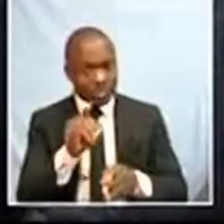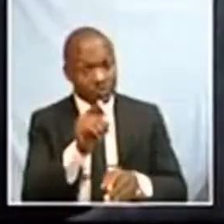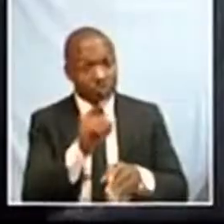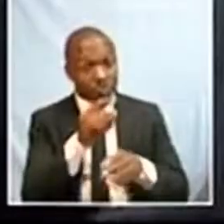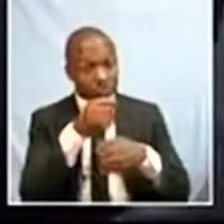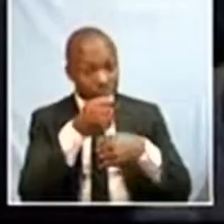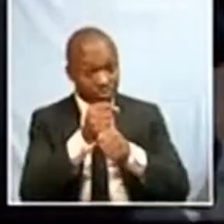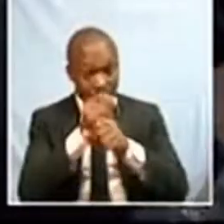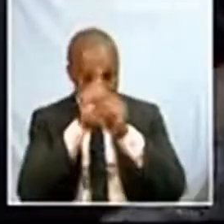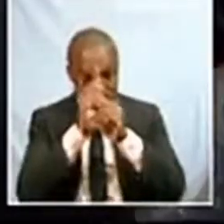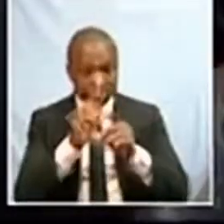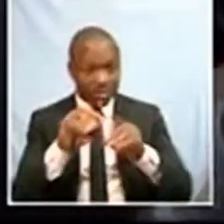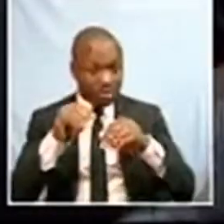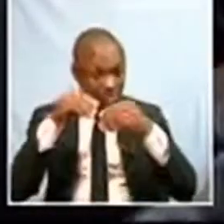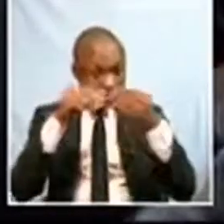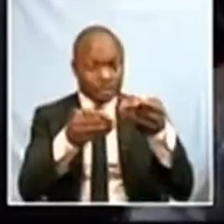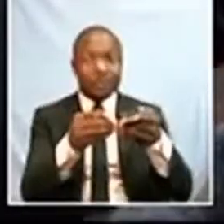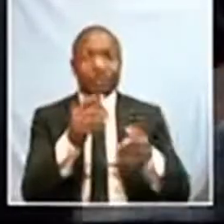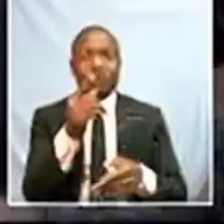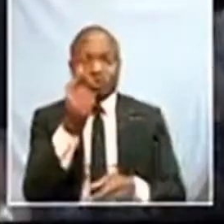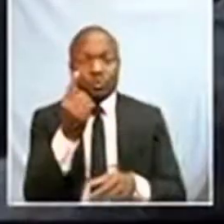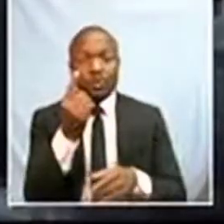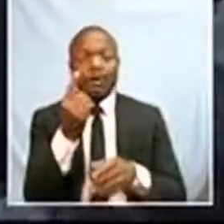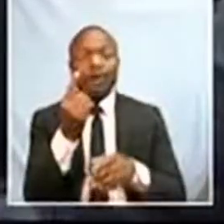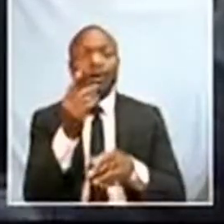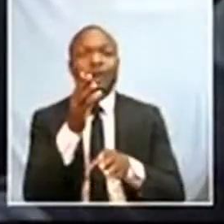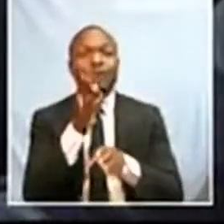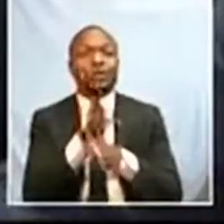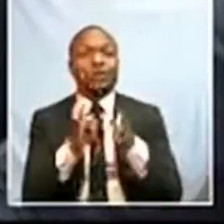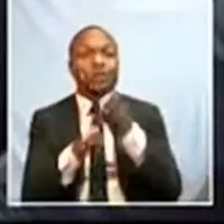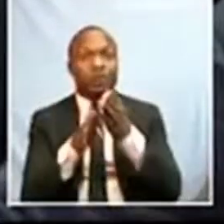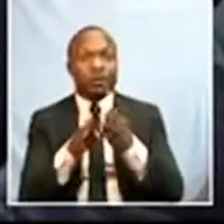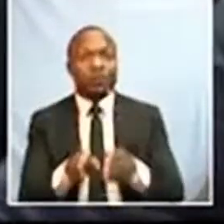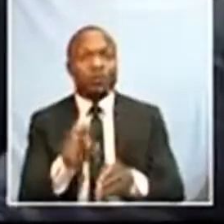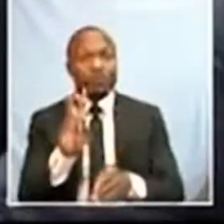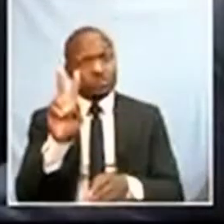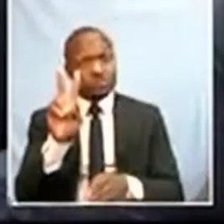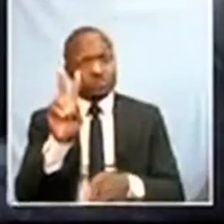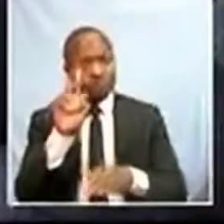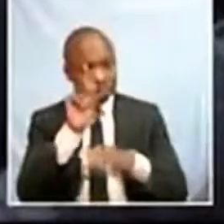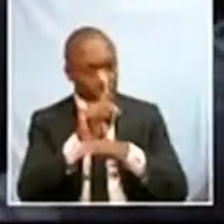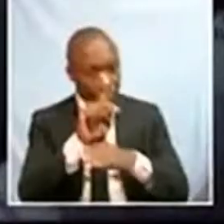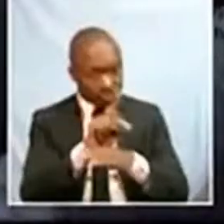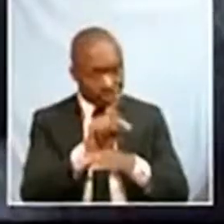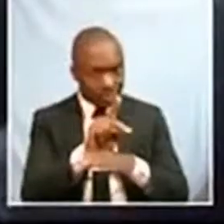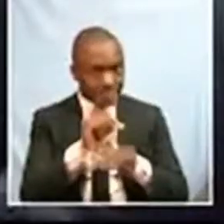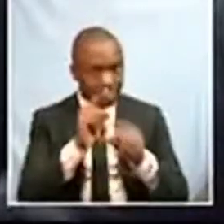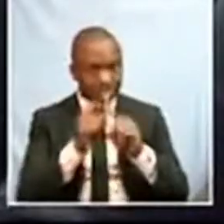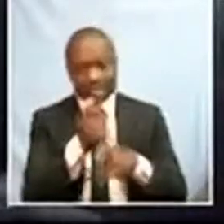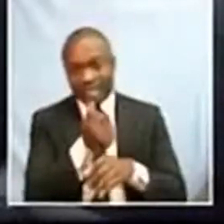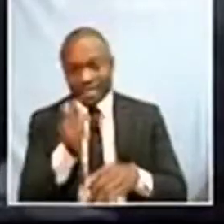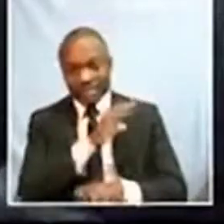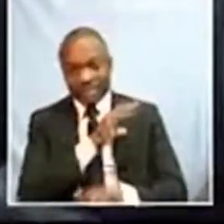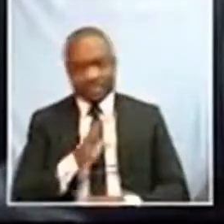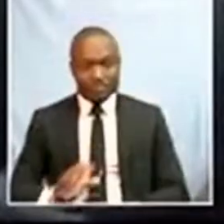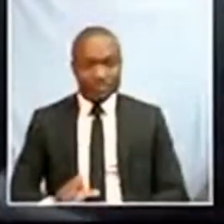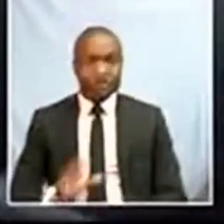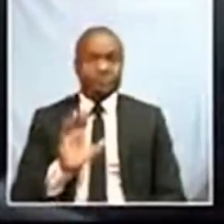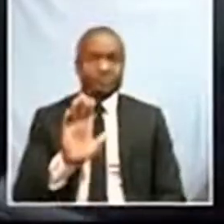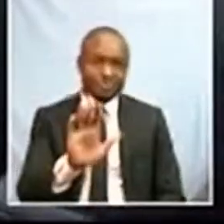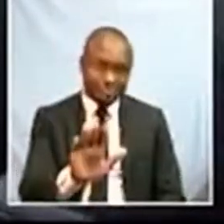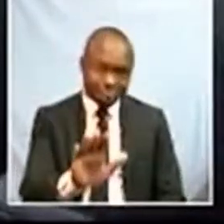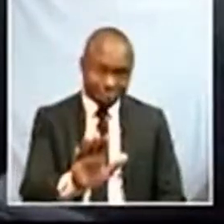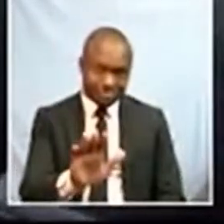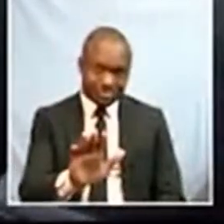to award one contractor 2 jobs, and yet there were other bidders. So